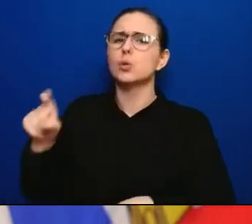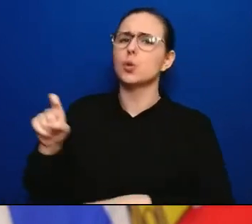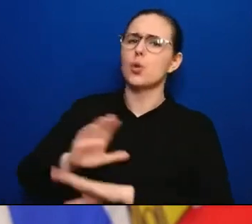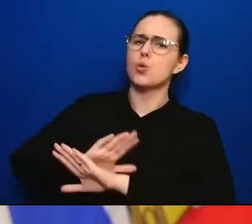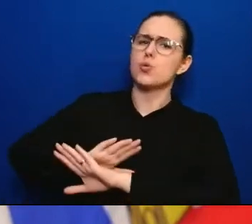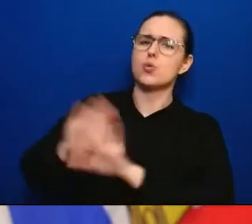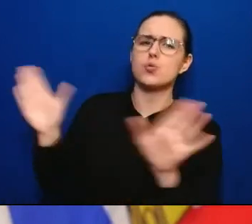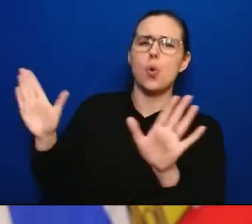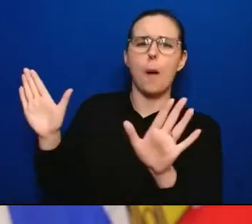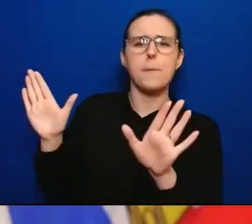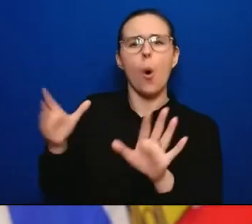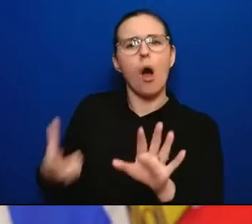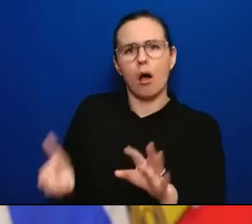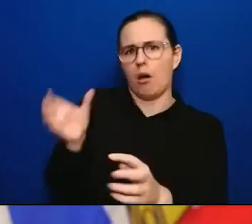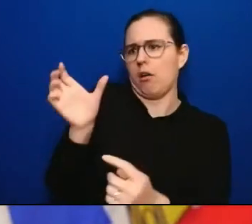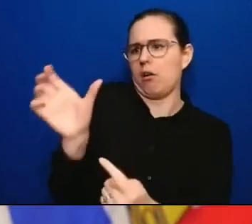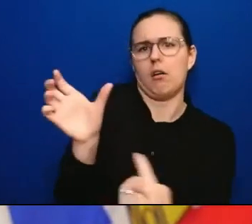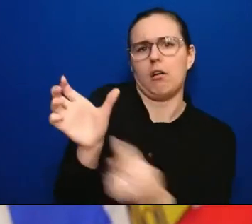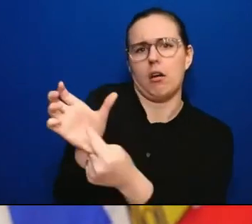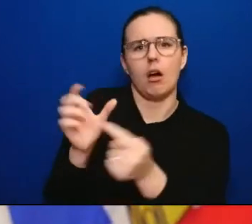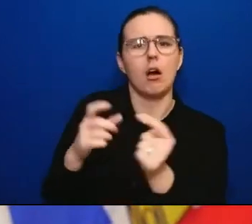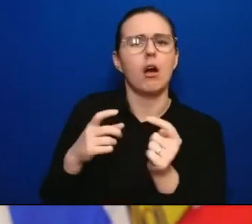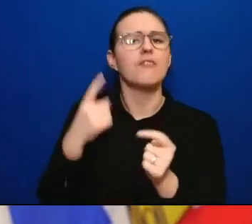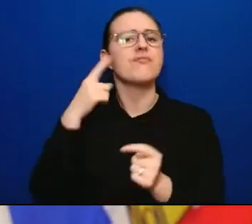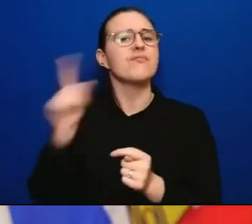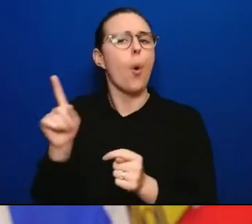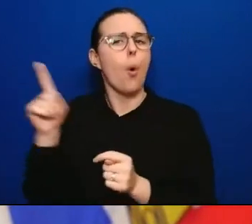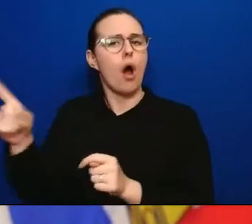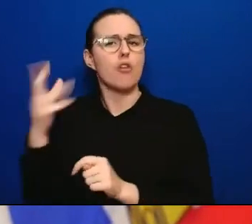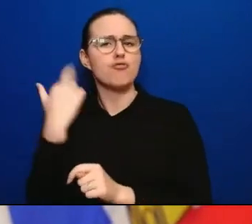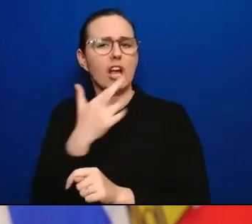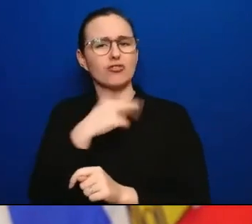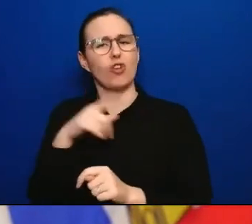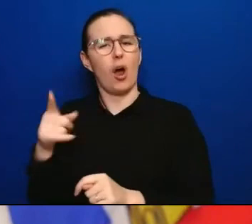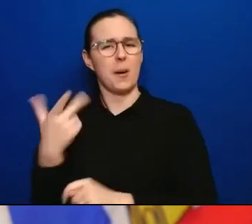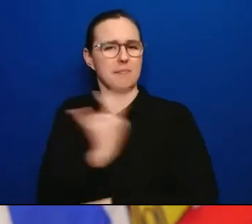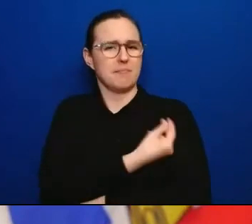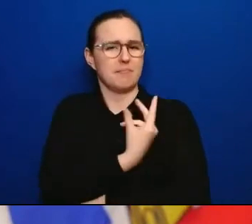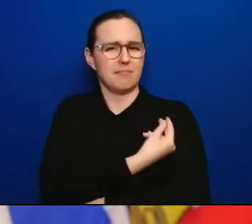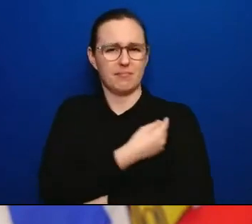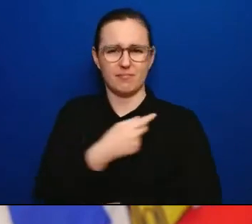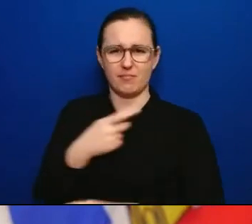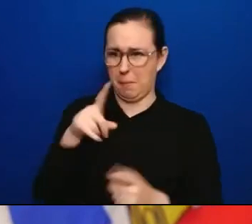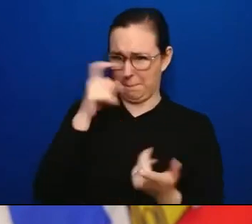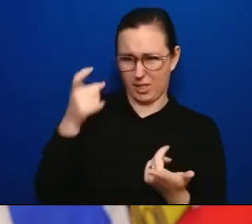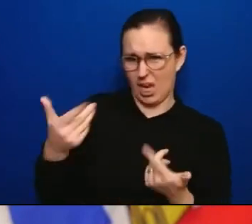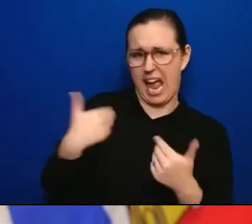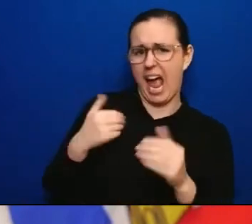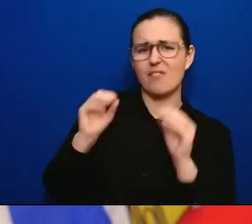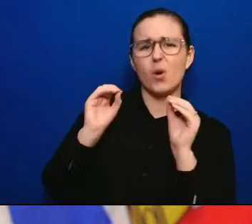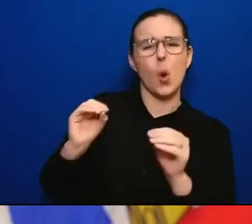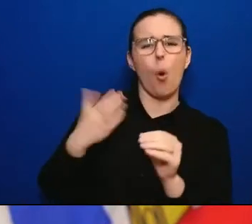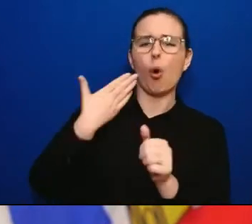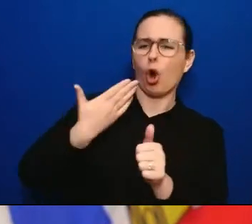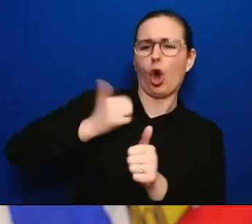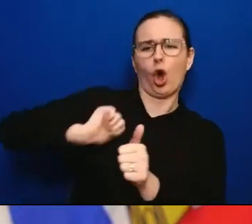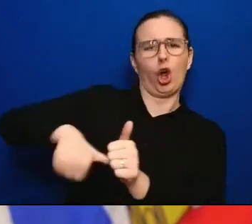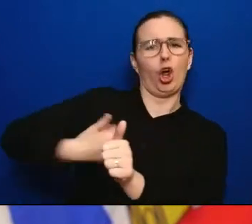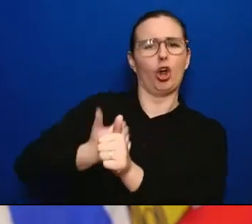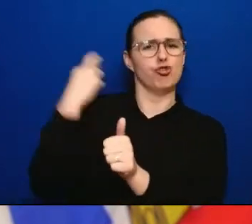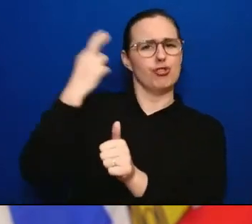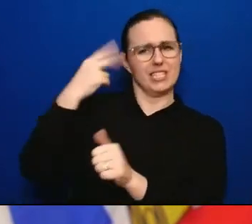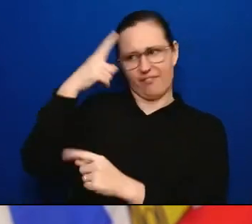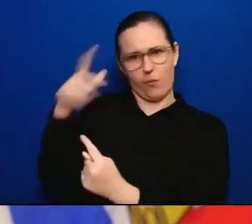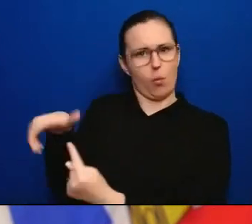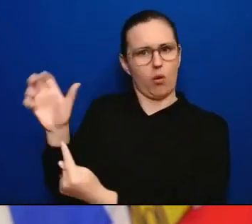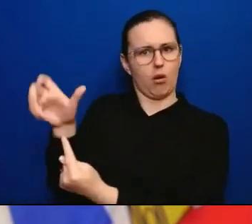for BC to remove the vaccine passport requirement for indoor venues like restaurants because they're no longer serving their intended purpose,